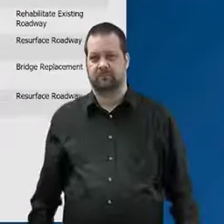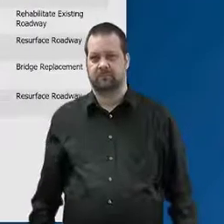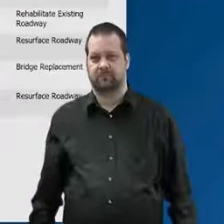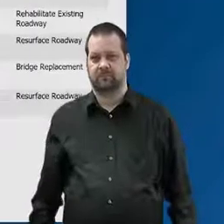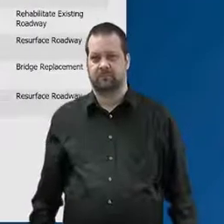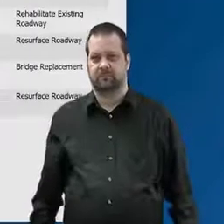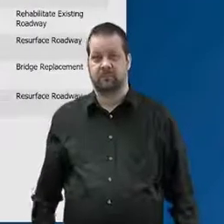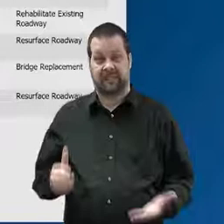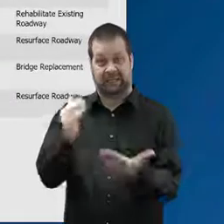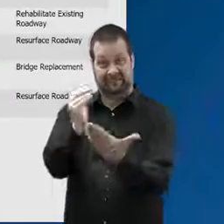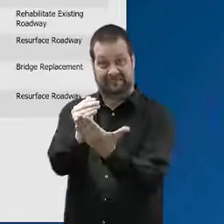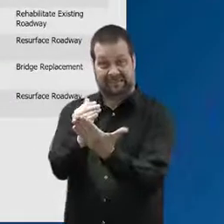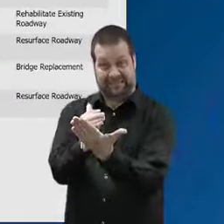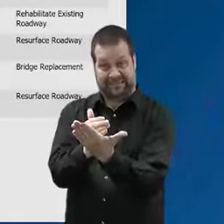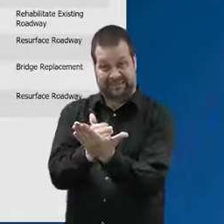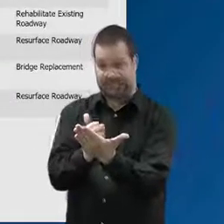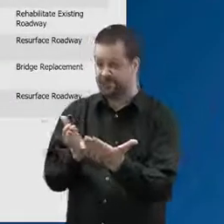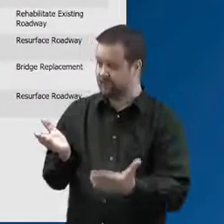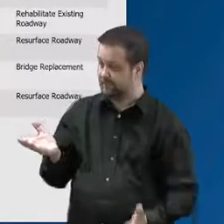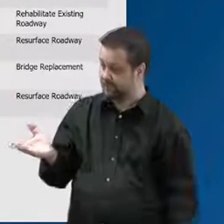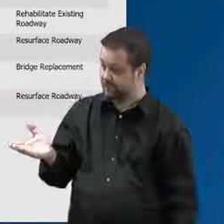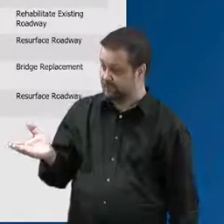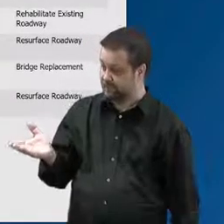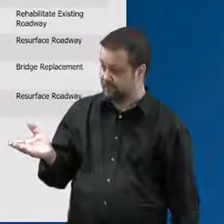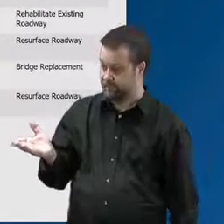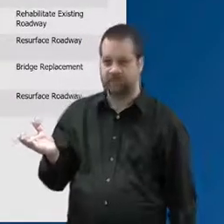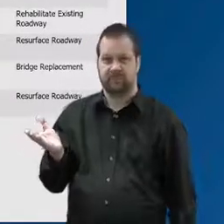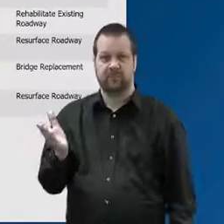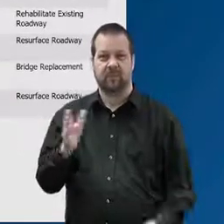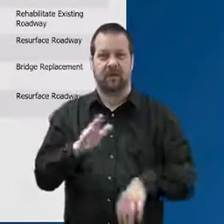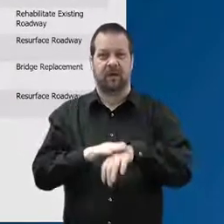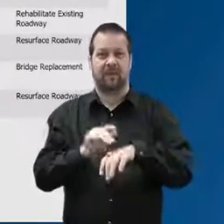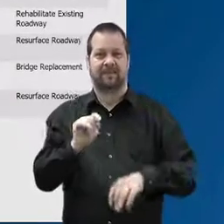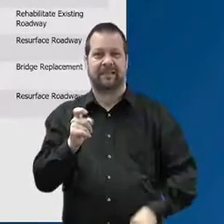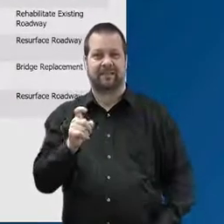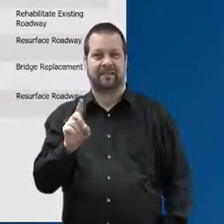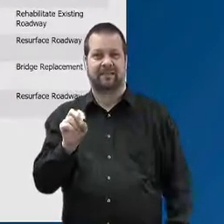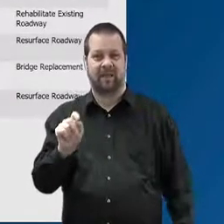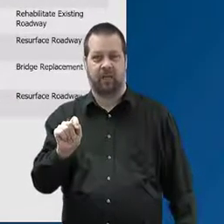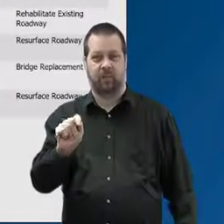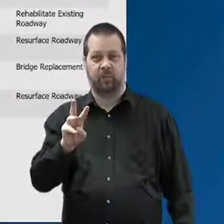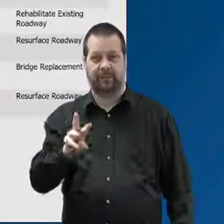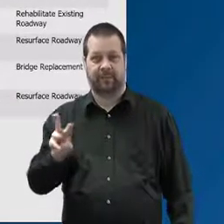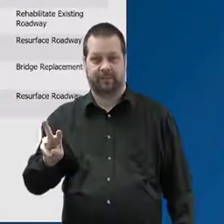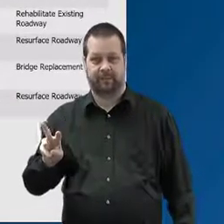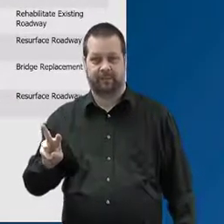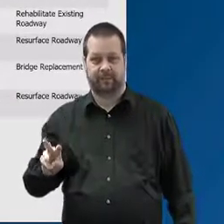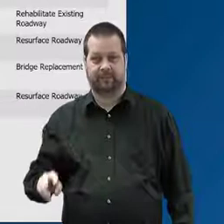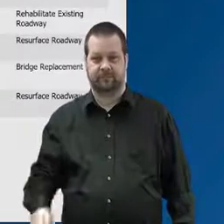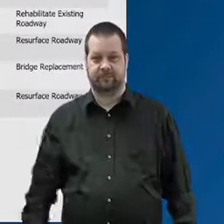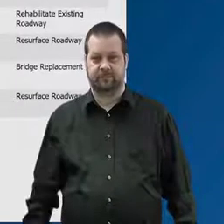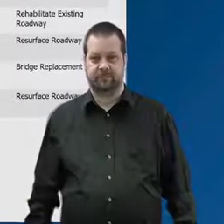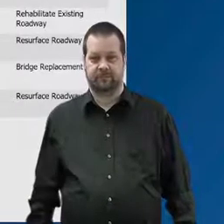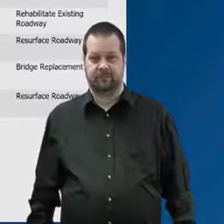A list of these projects shown here can be found on the TxDOT website.